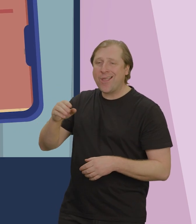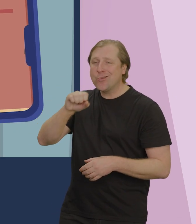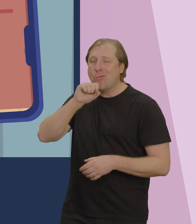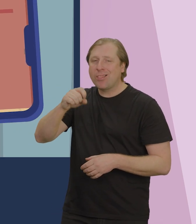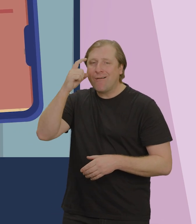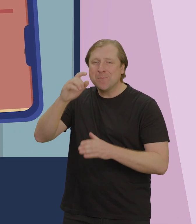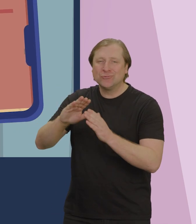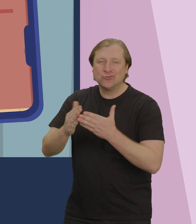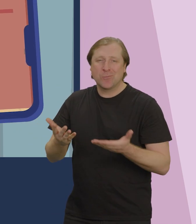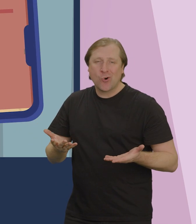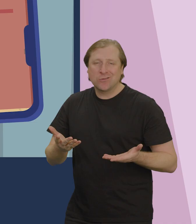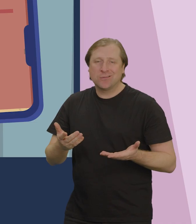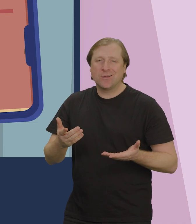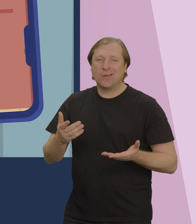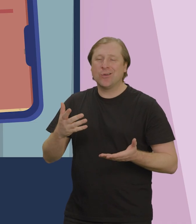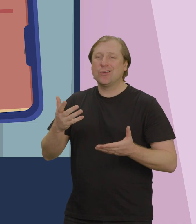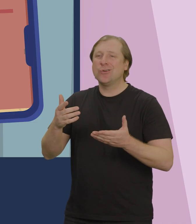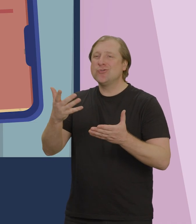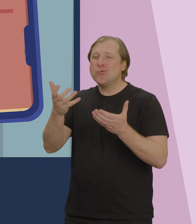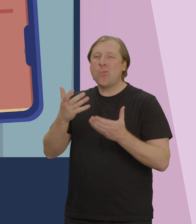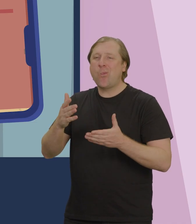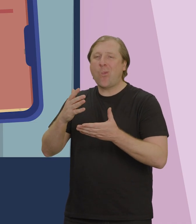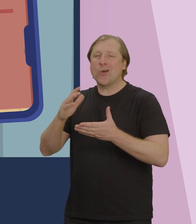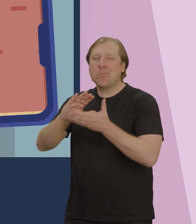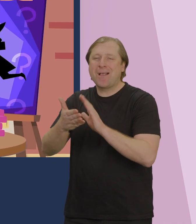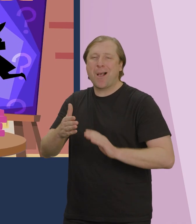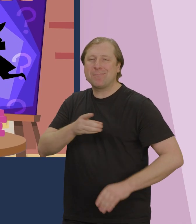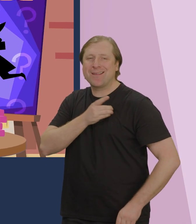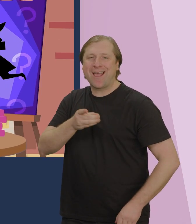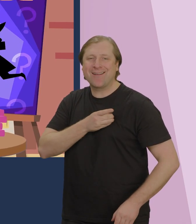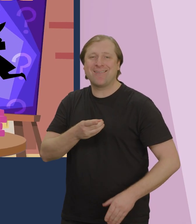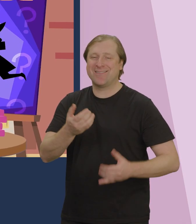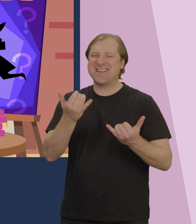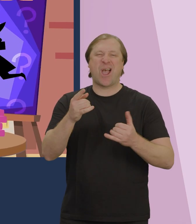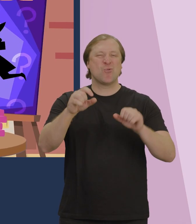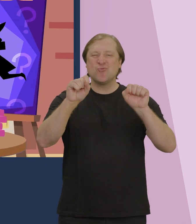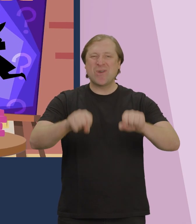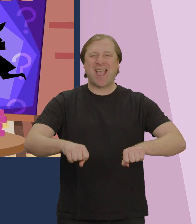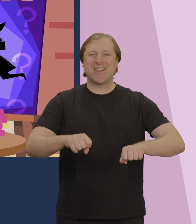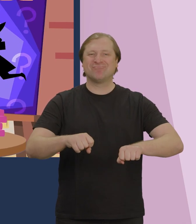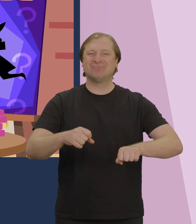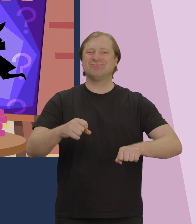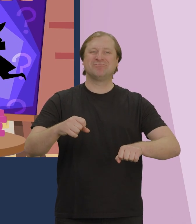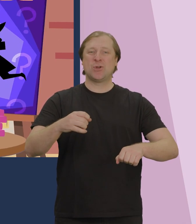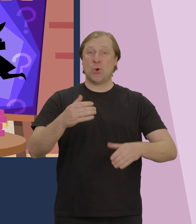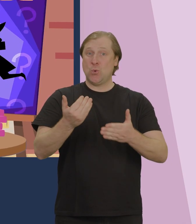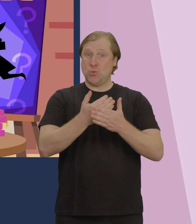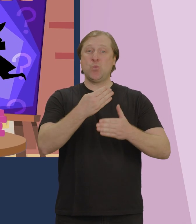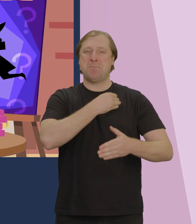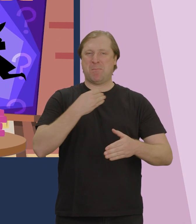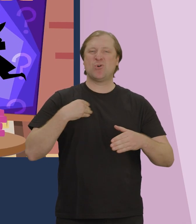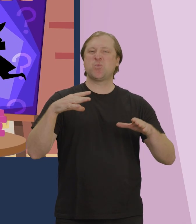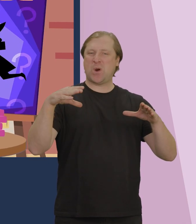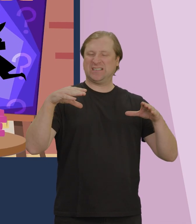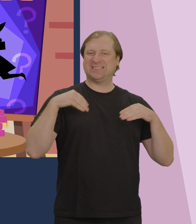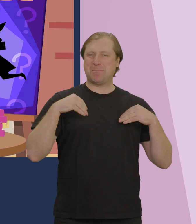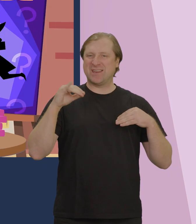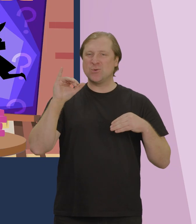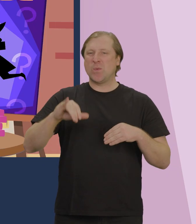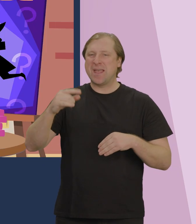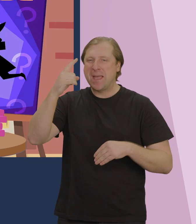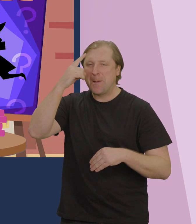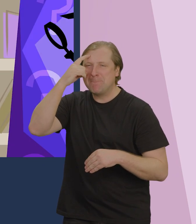you love mystery books? Do you wish you could be a detective? Well, now you can. We're accepting new members to the